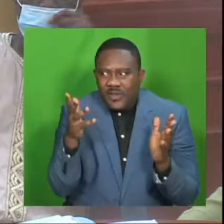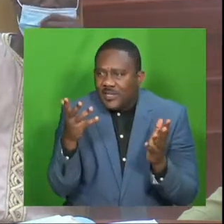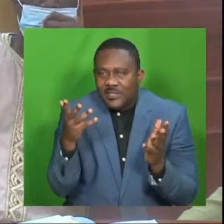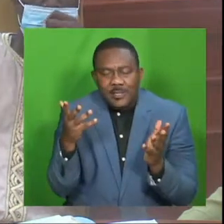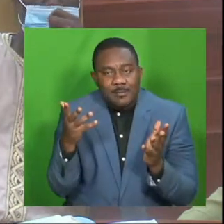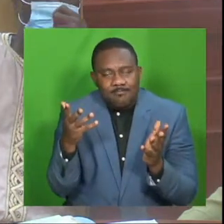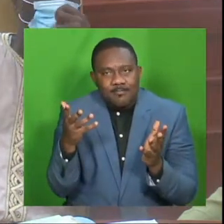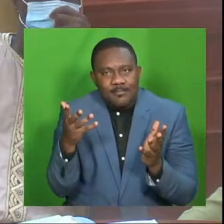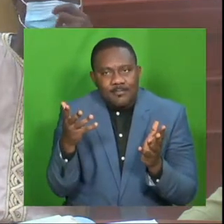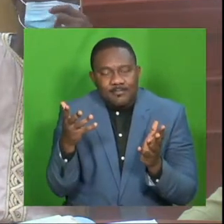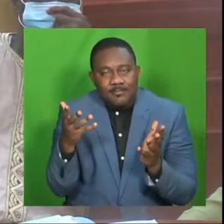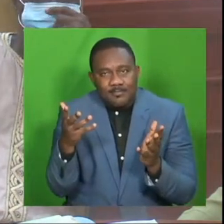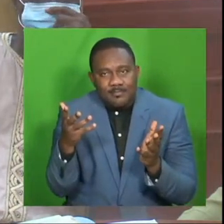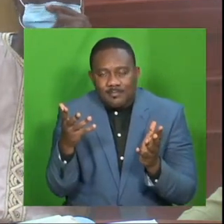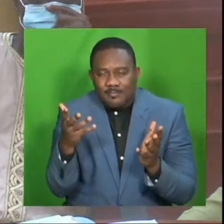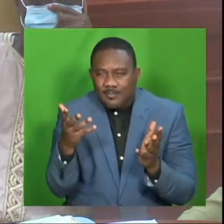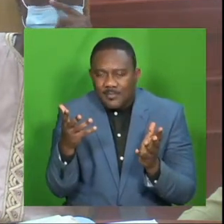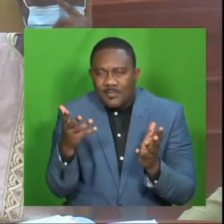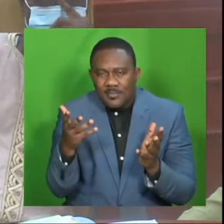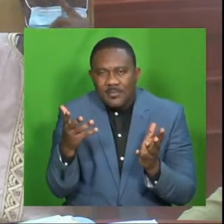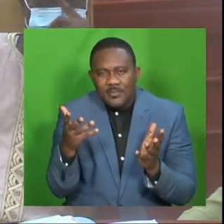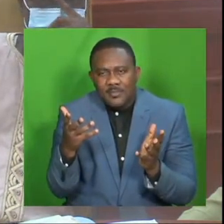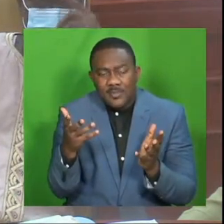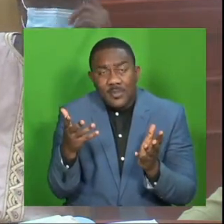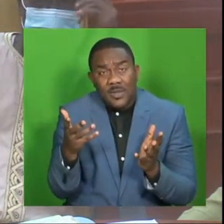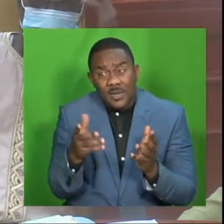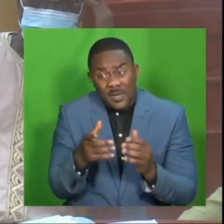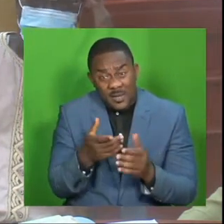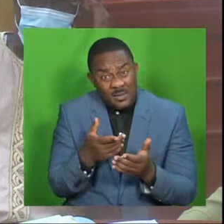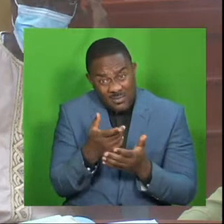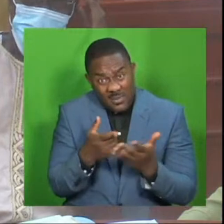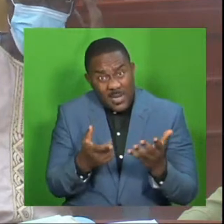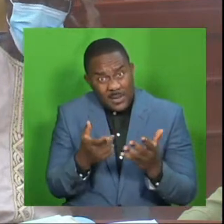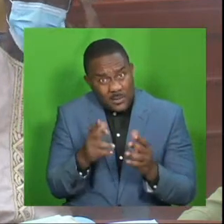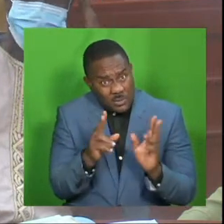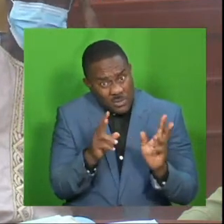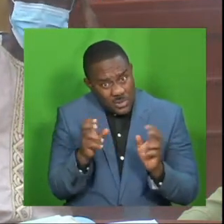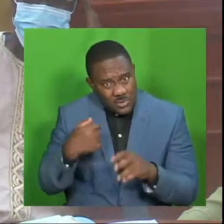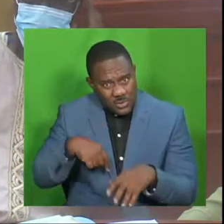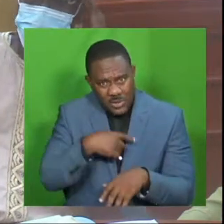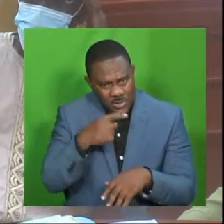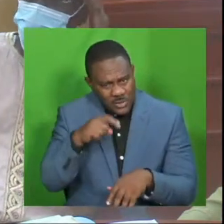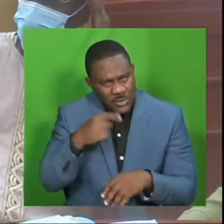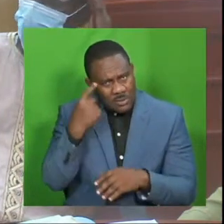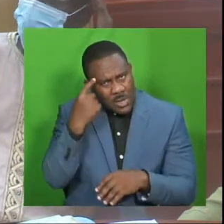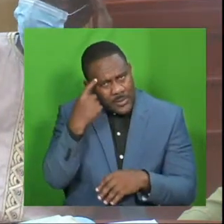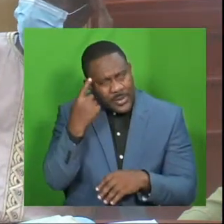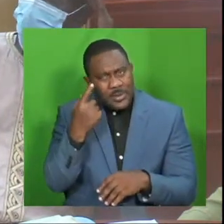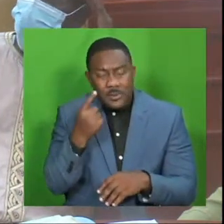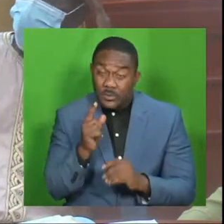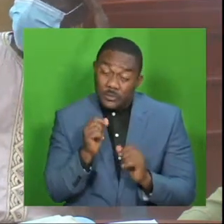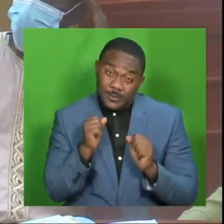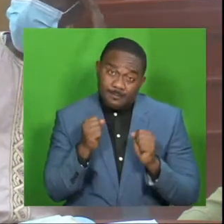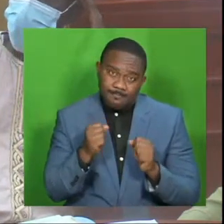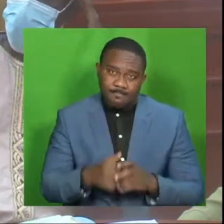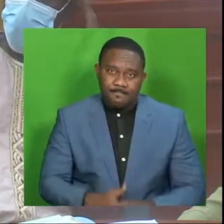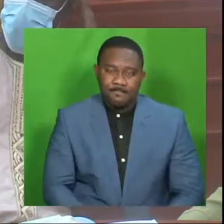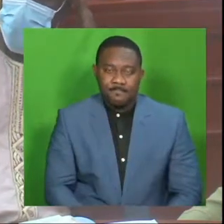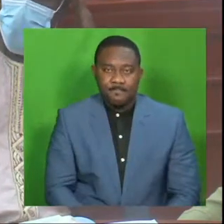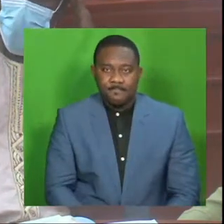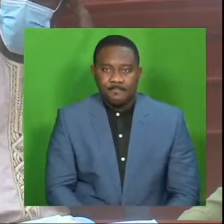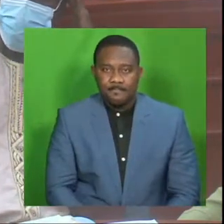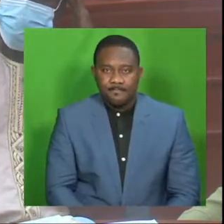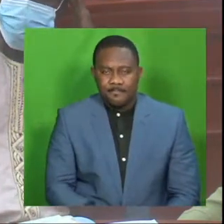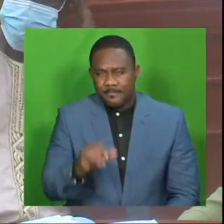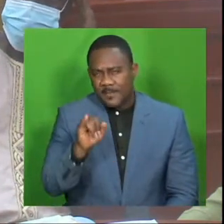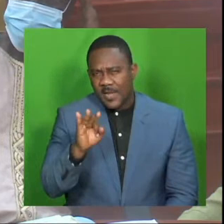original states. So, Mr. Speaker, these are the issues that we should look at critically. And if the local government